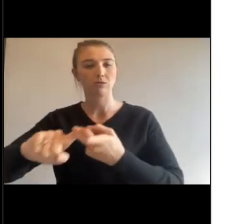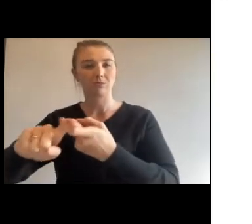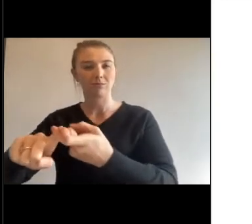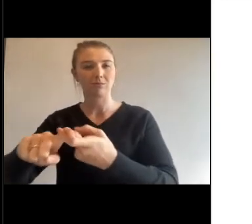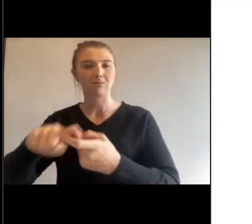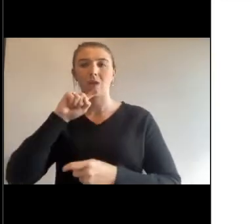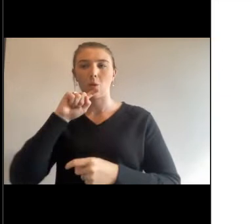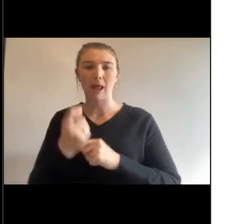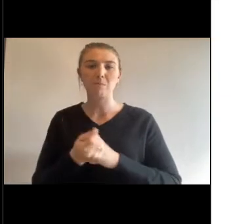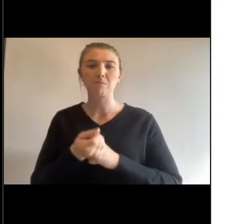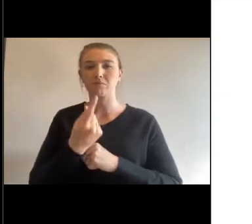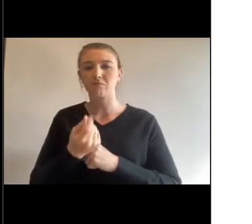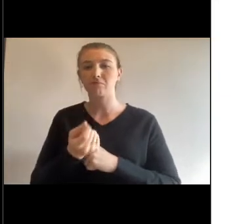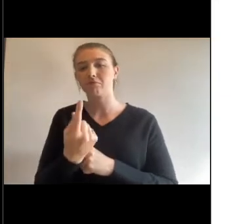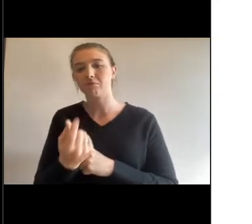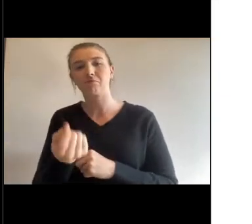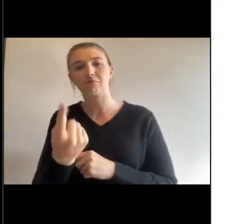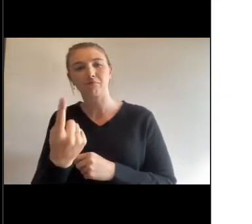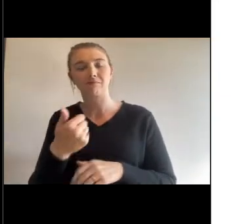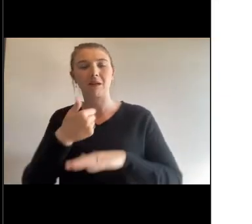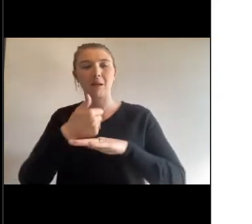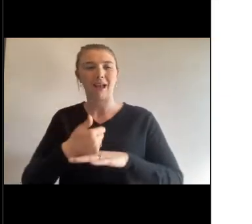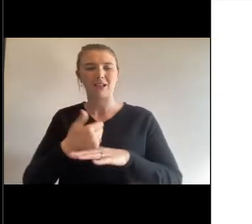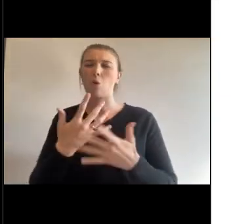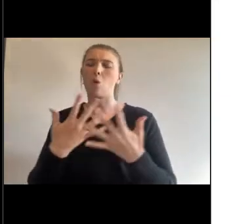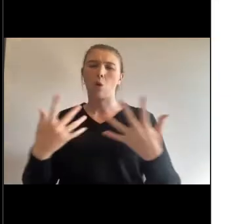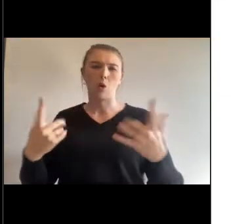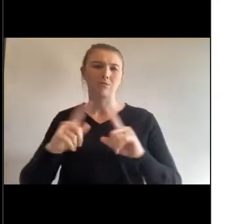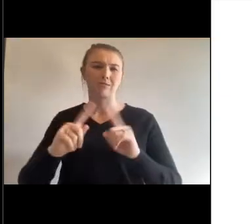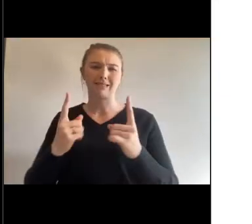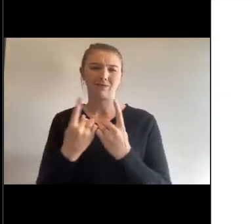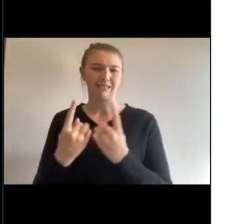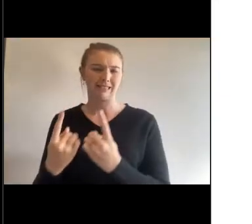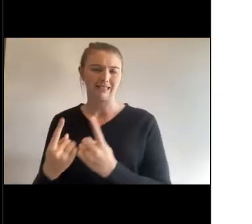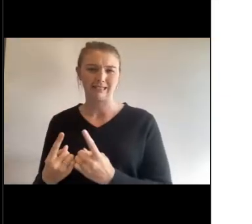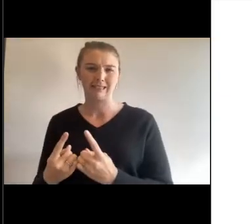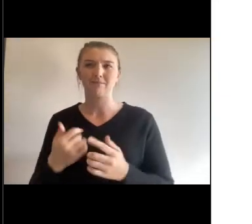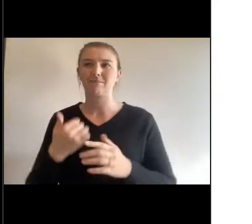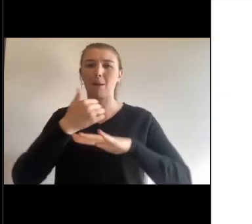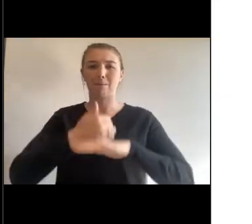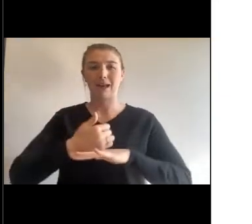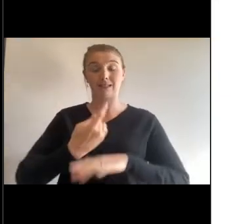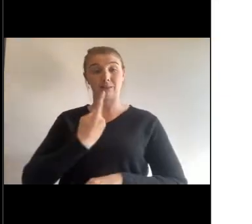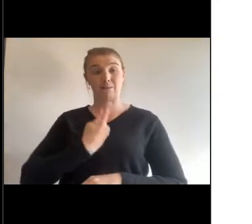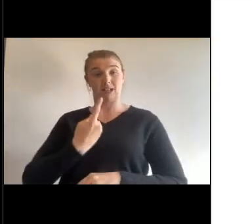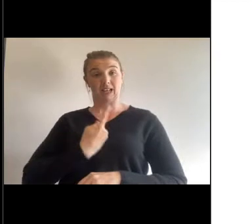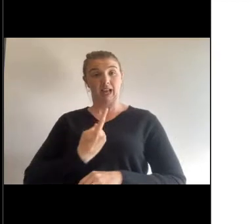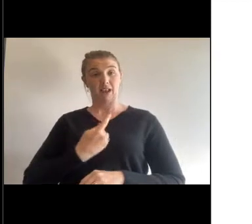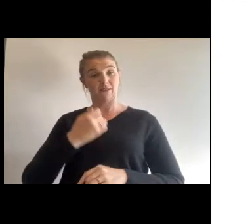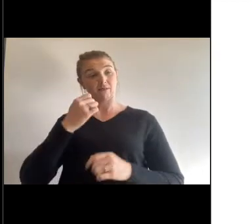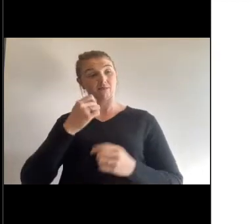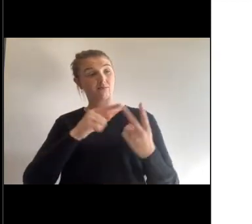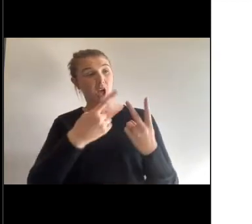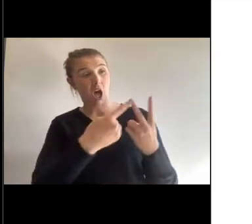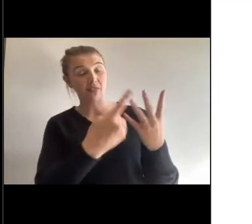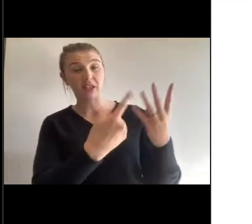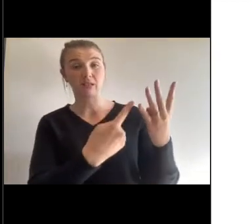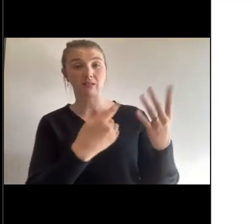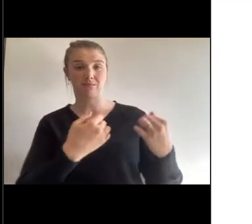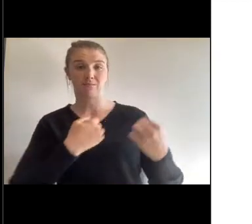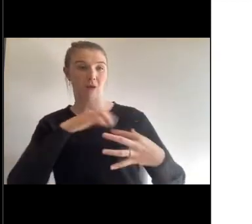goes based on an interplay of factors, which are around, myself, others, my relationship with others,